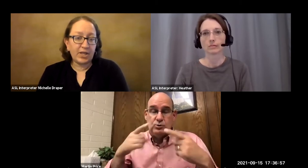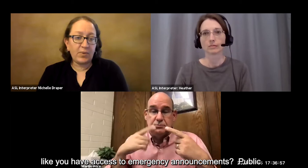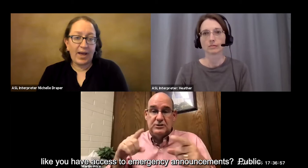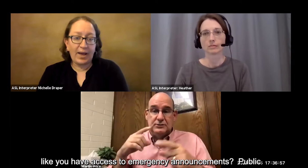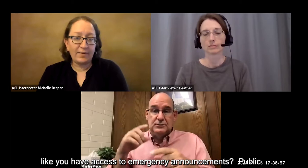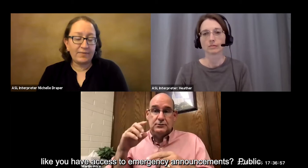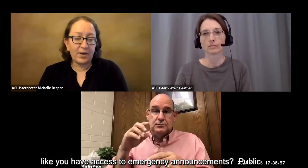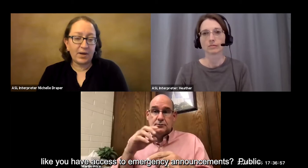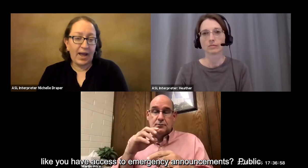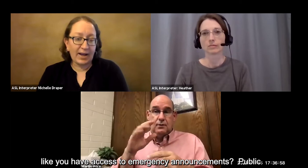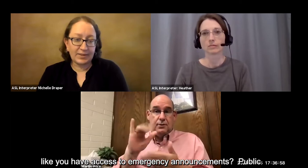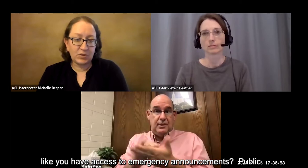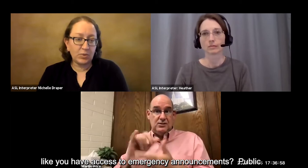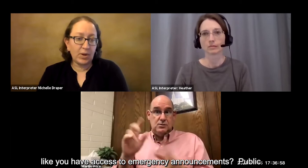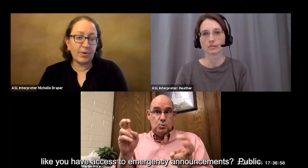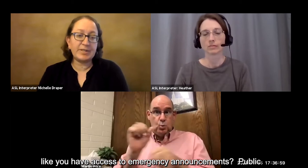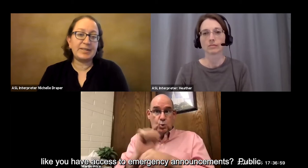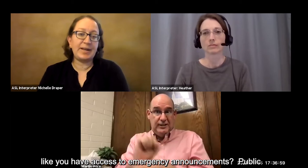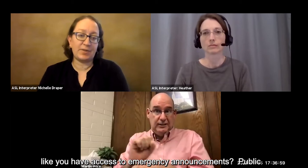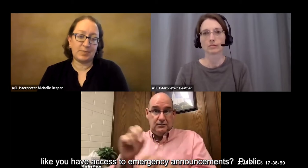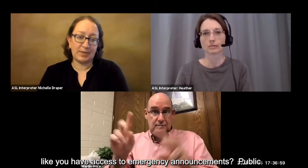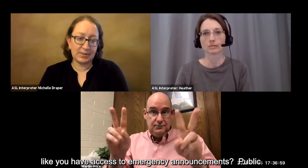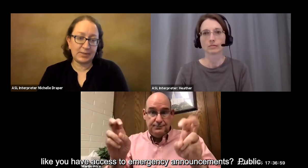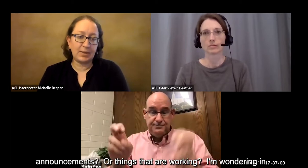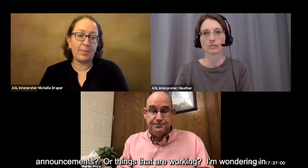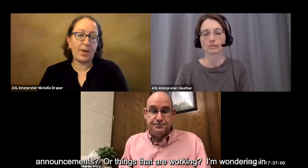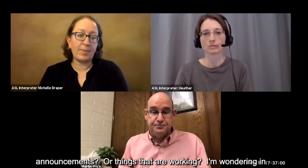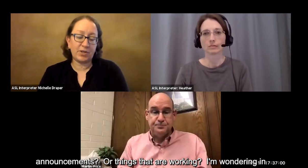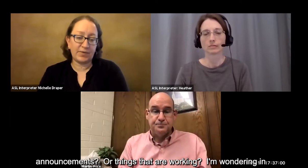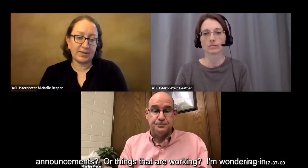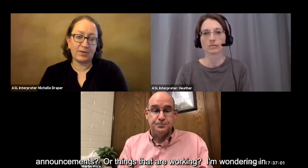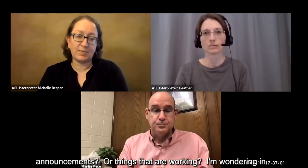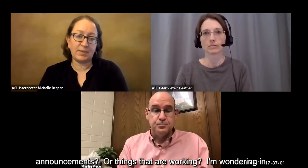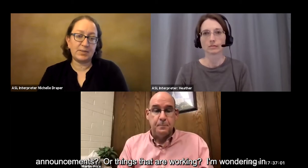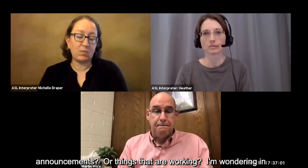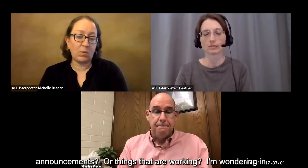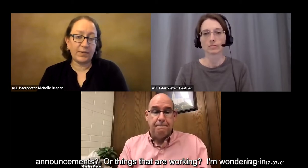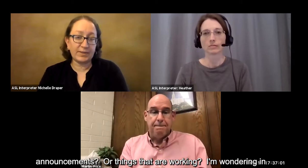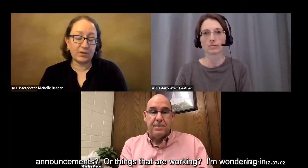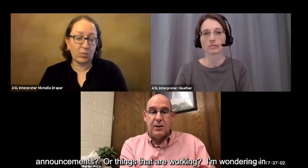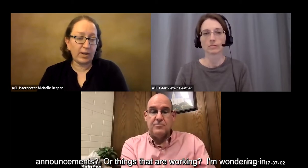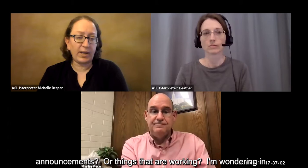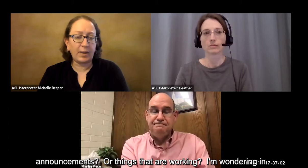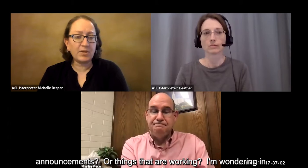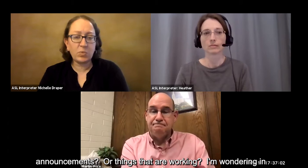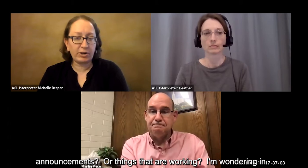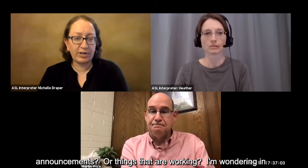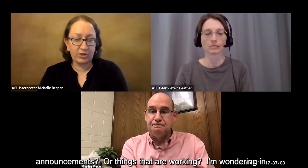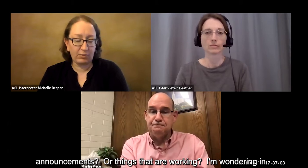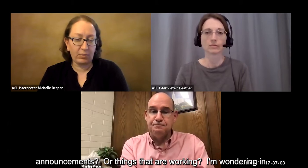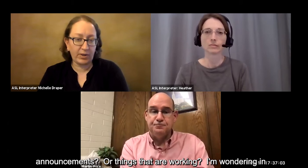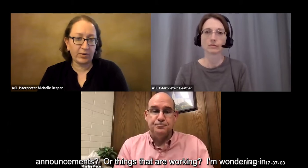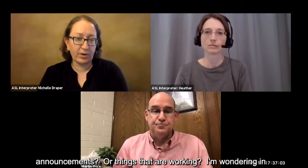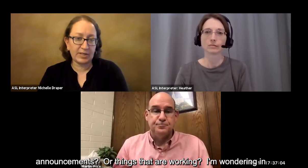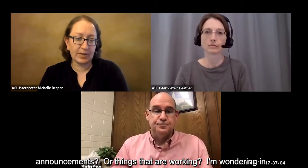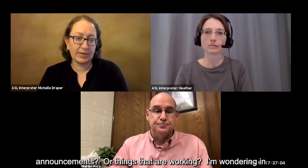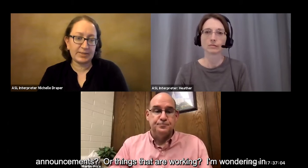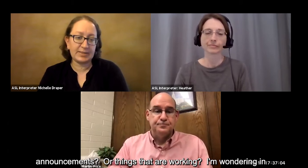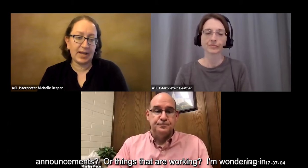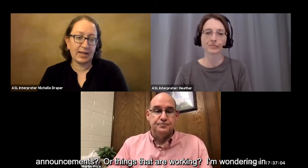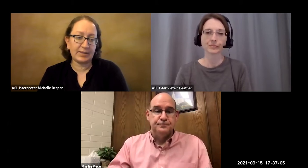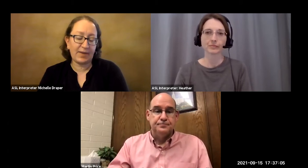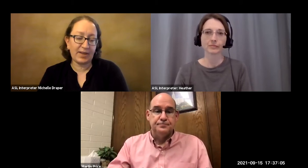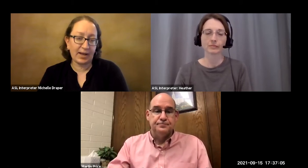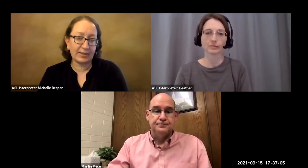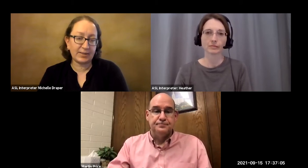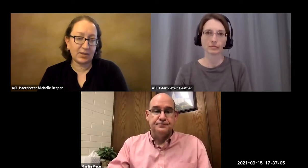Do you feel like you have access to emergency announcements, public service announcements, or things that are working? I'm just wondering in general what your experience